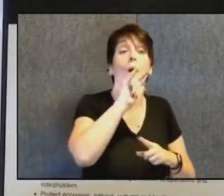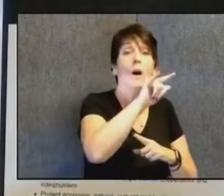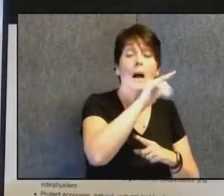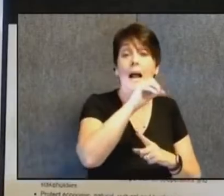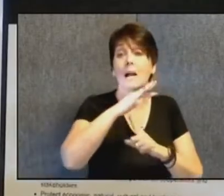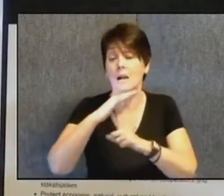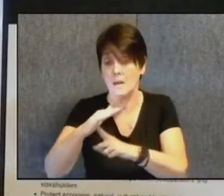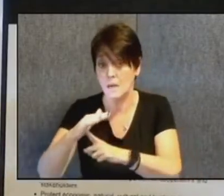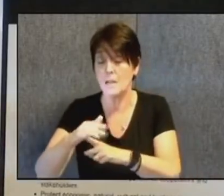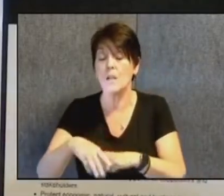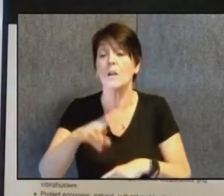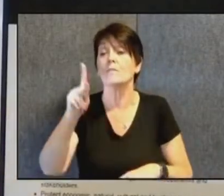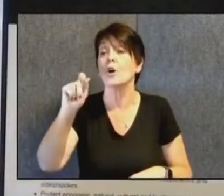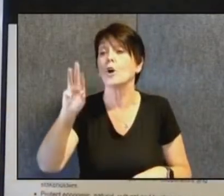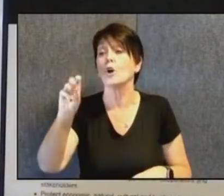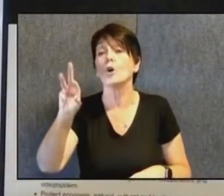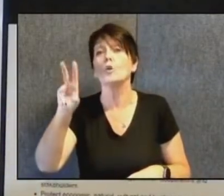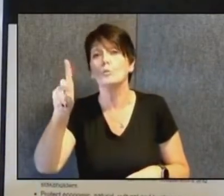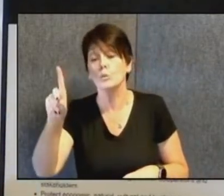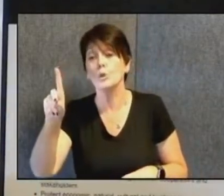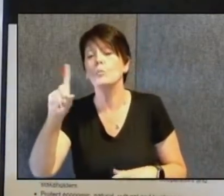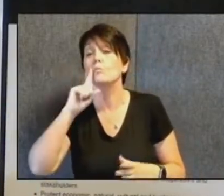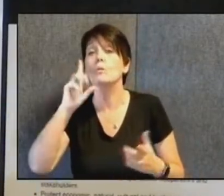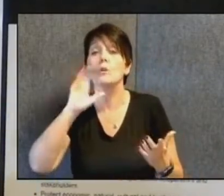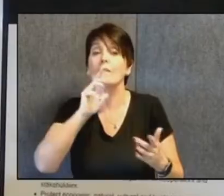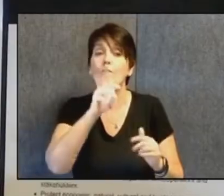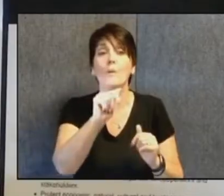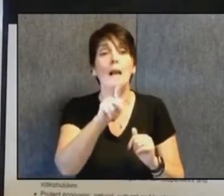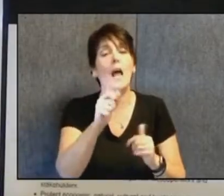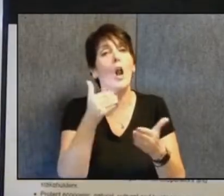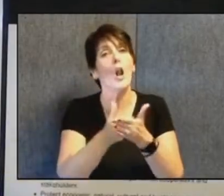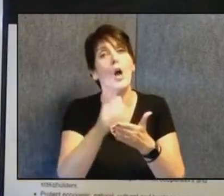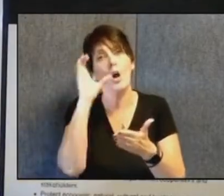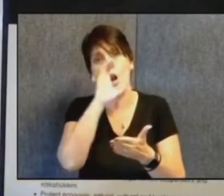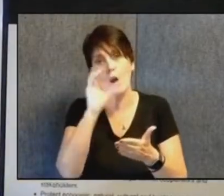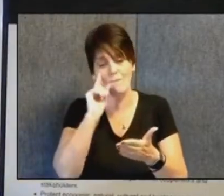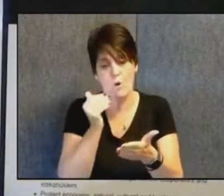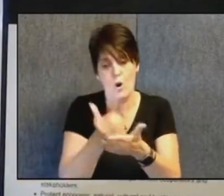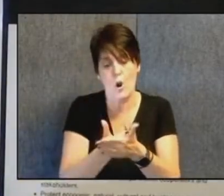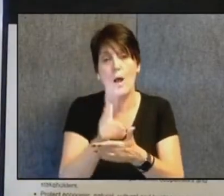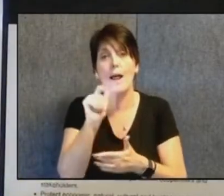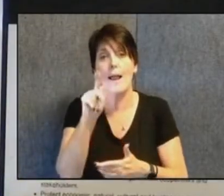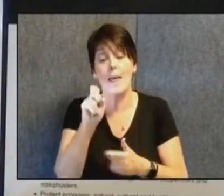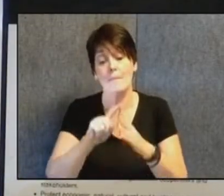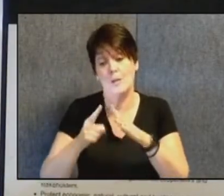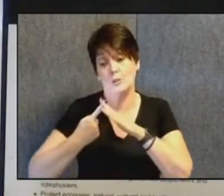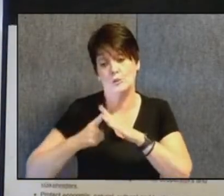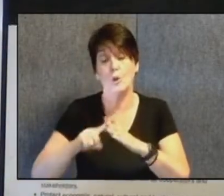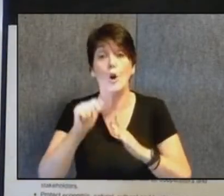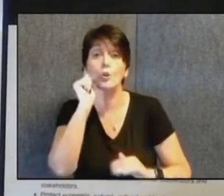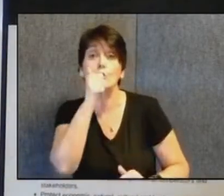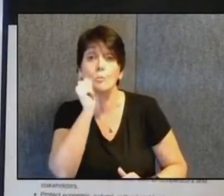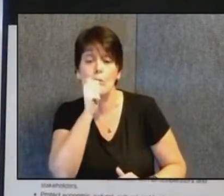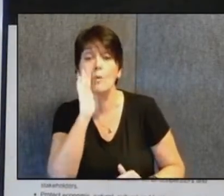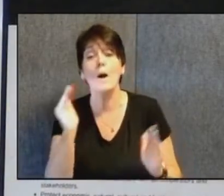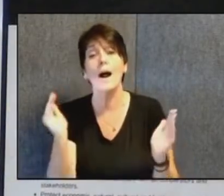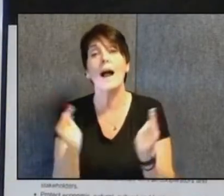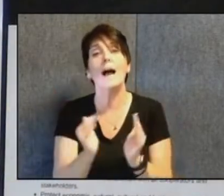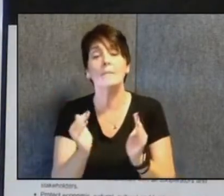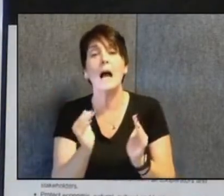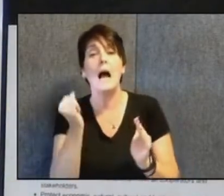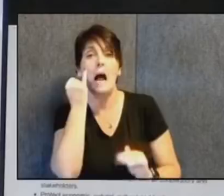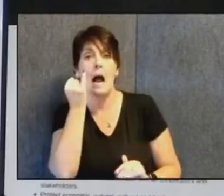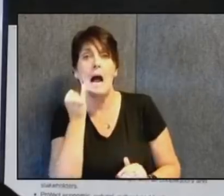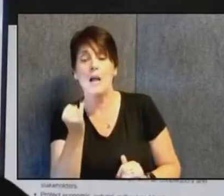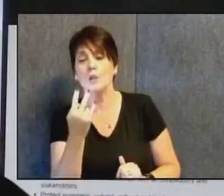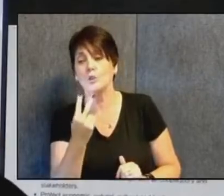pulling out of Kirkwood Lake, probably not. We'll look for stuff a lot closer over there, but starting tomorrow, we'll have a small footprint of